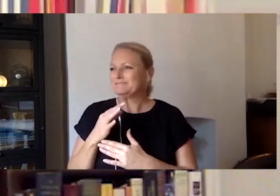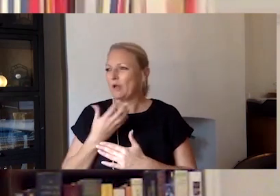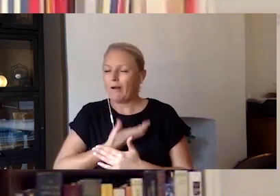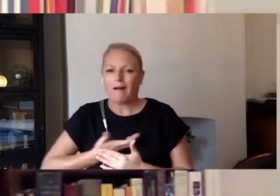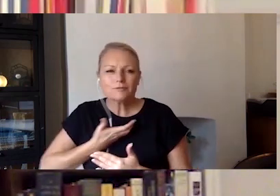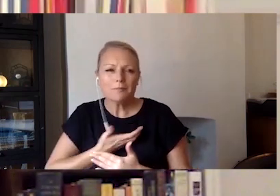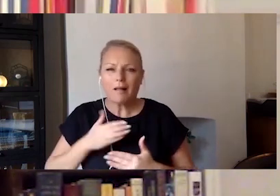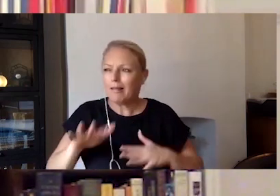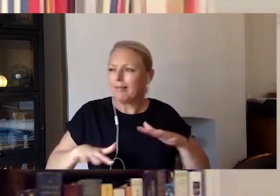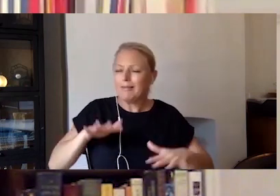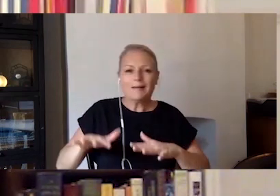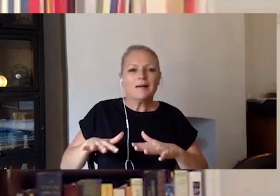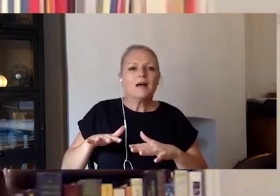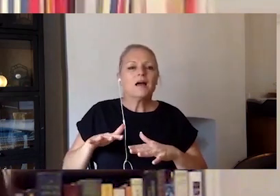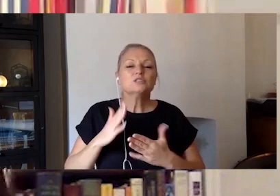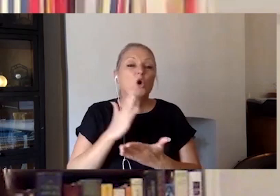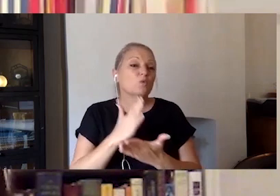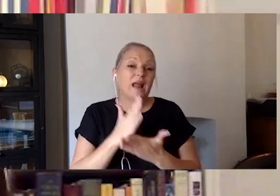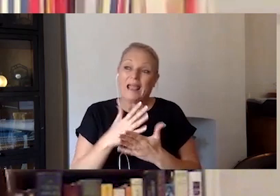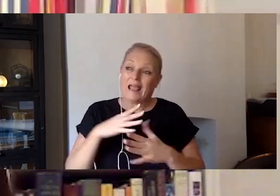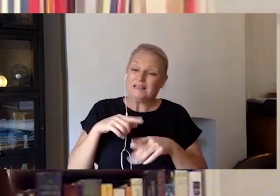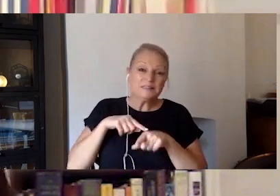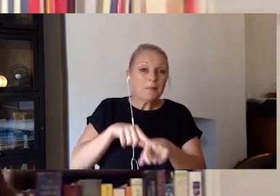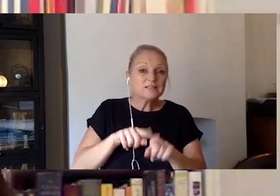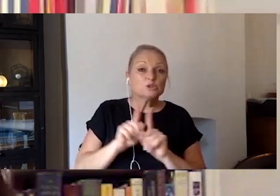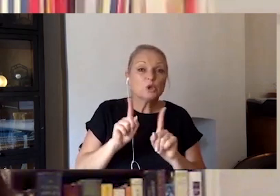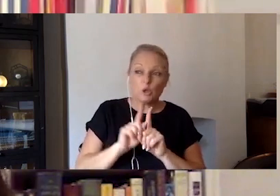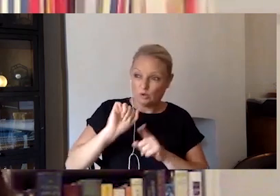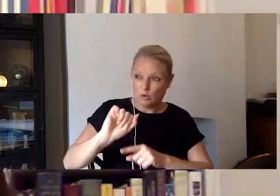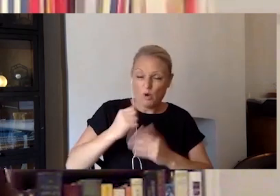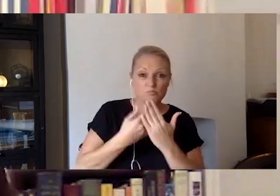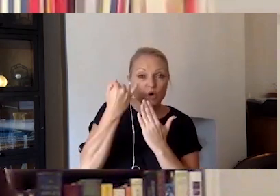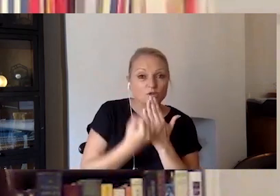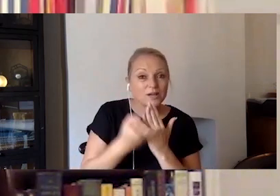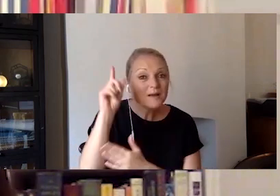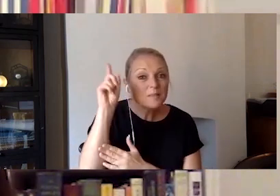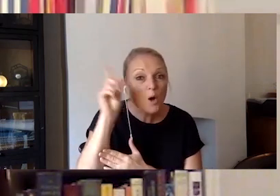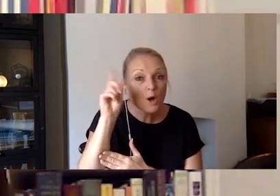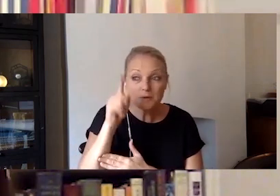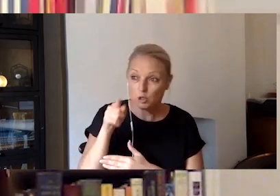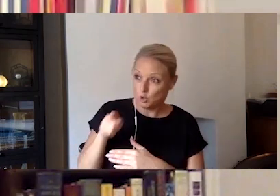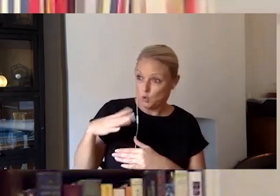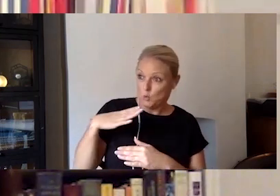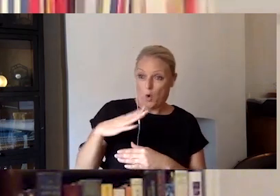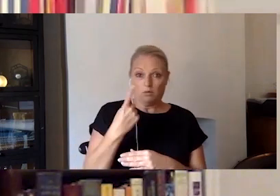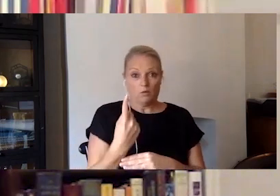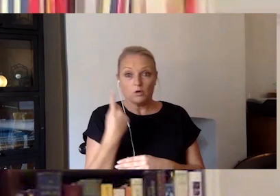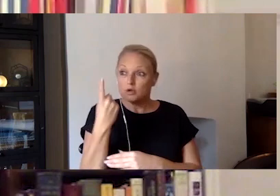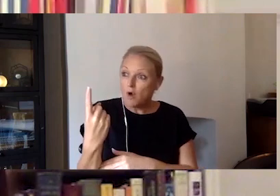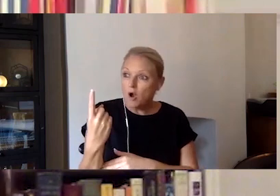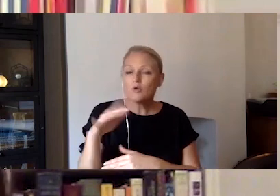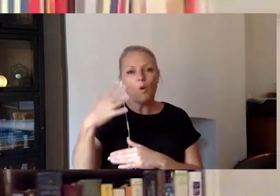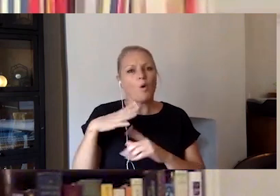it alone with what you're working on, or if you're collaborating, then intentionally and overtly incline